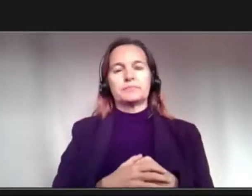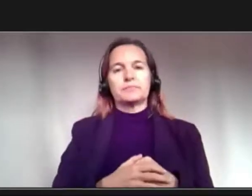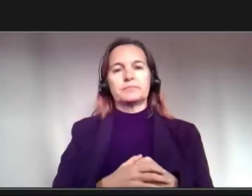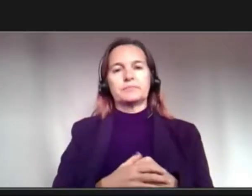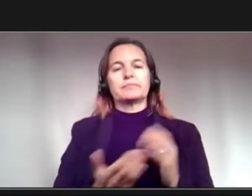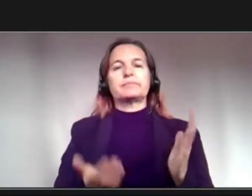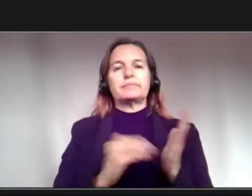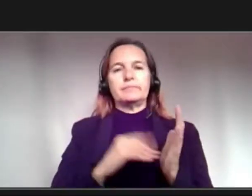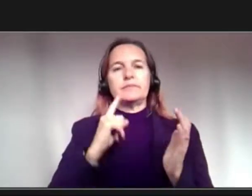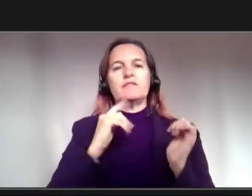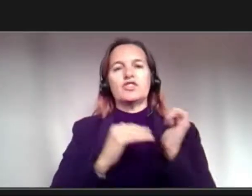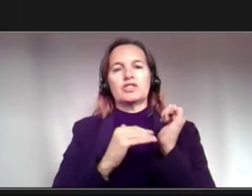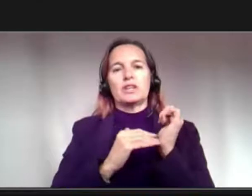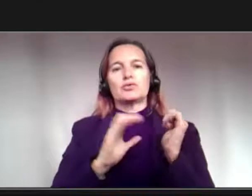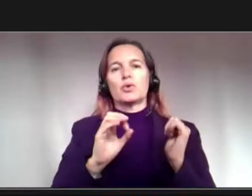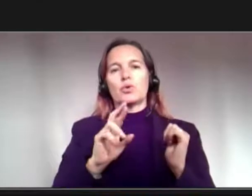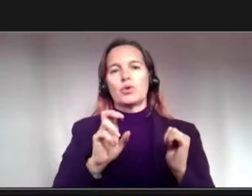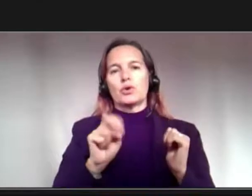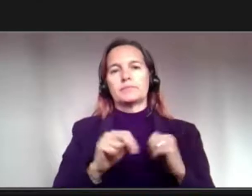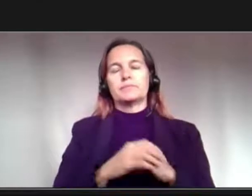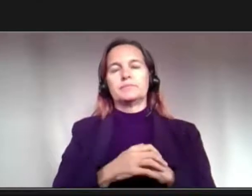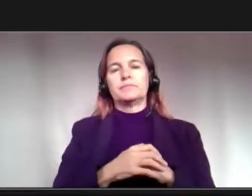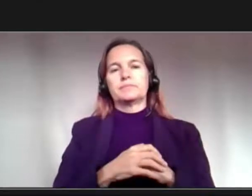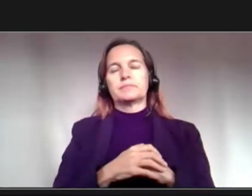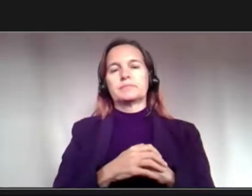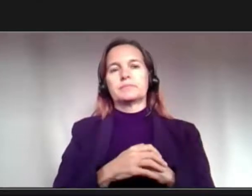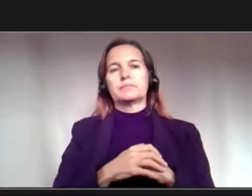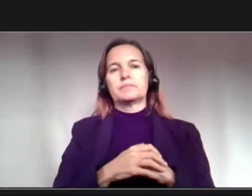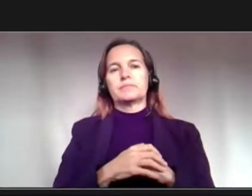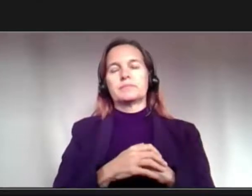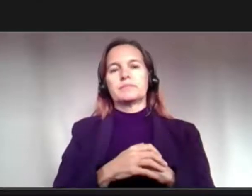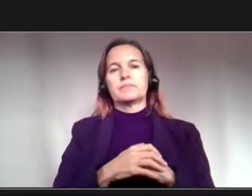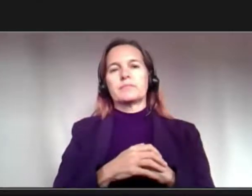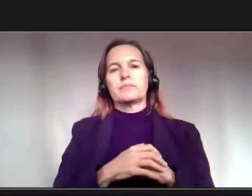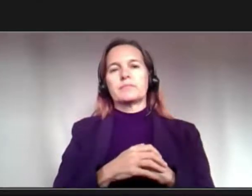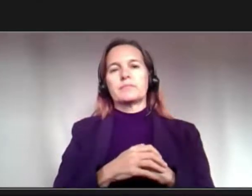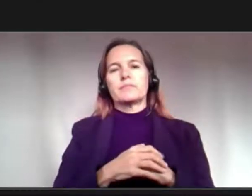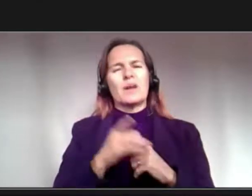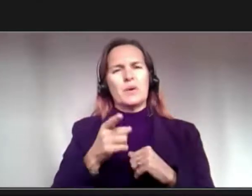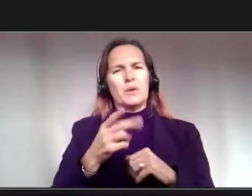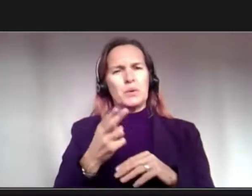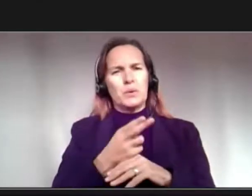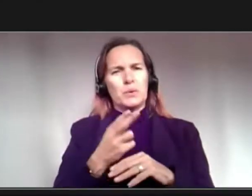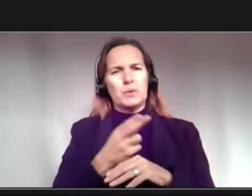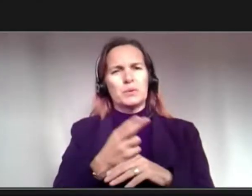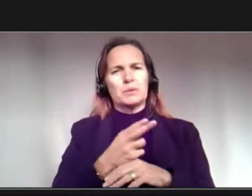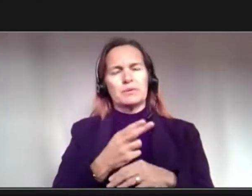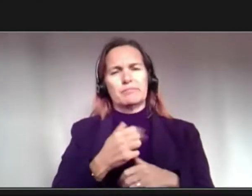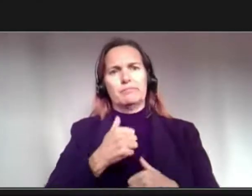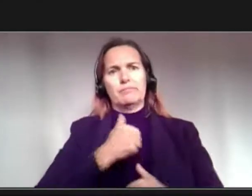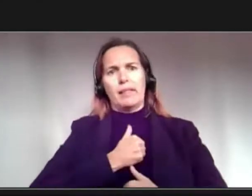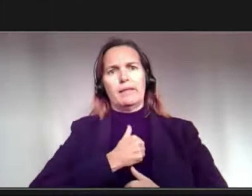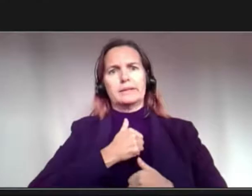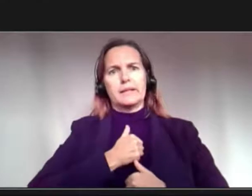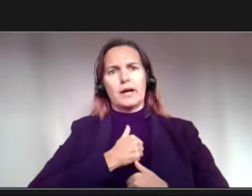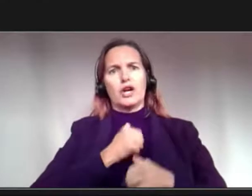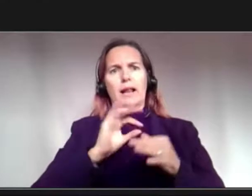Coren. I'm wondering about your choice to use the highly militaristic language to describe